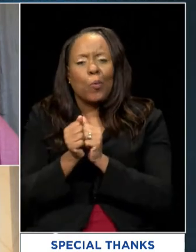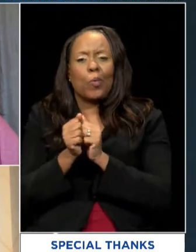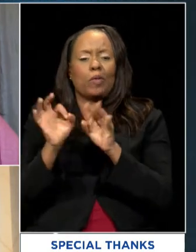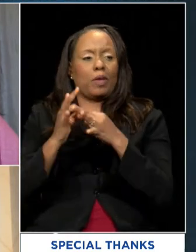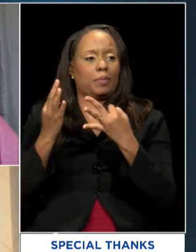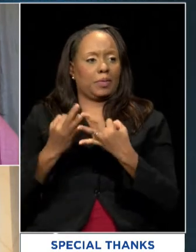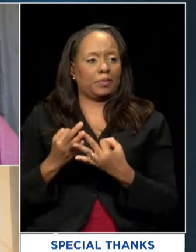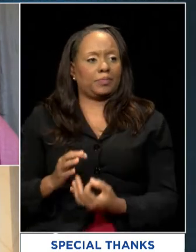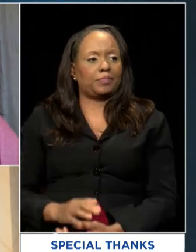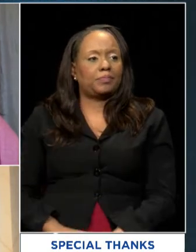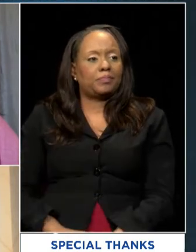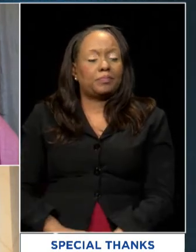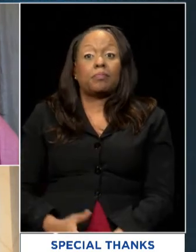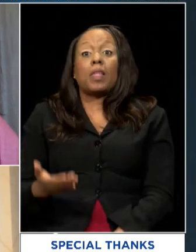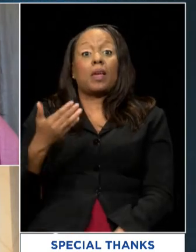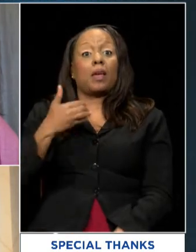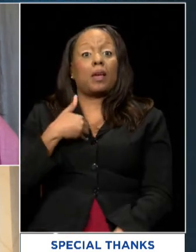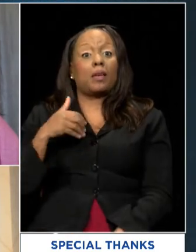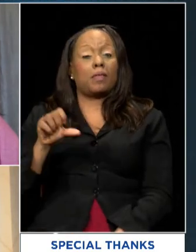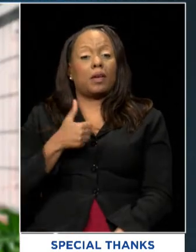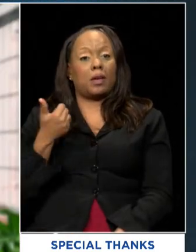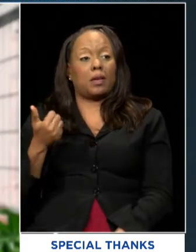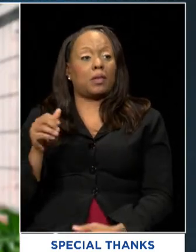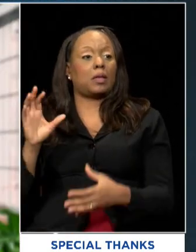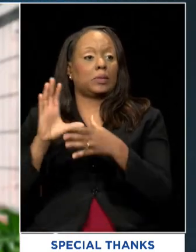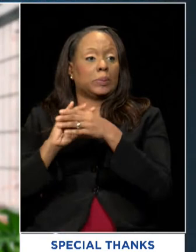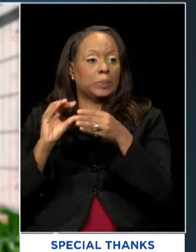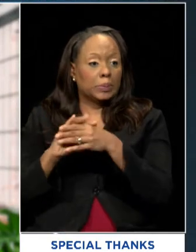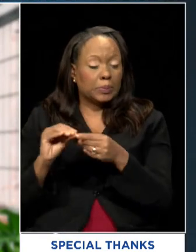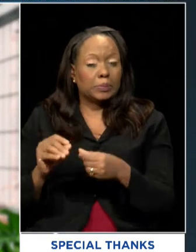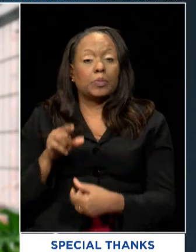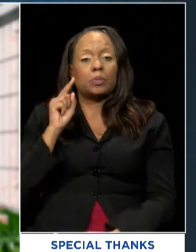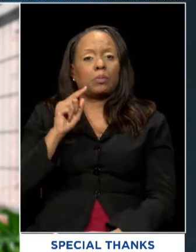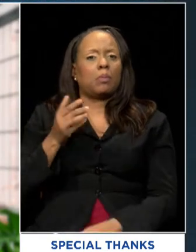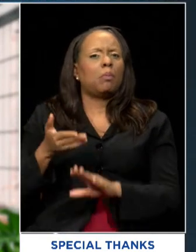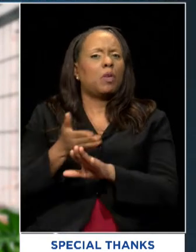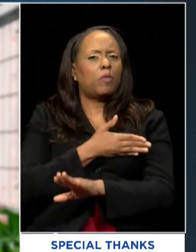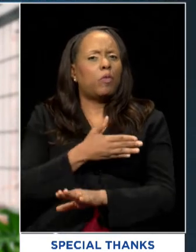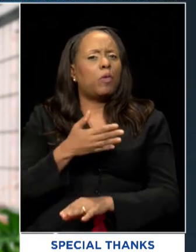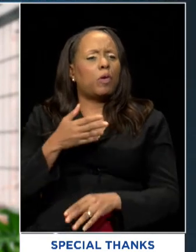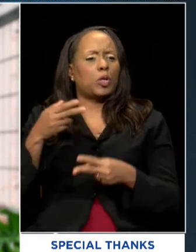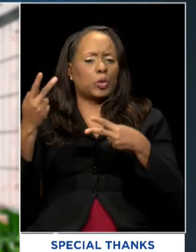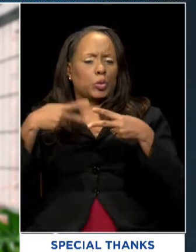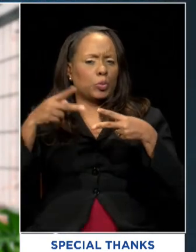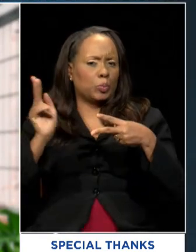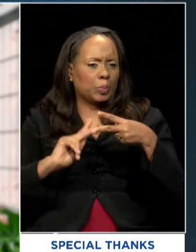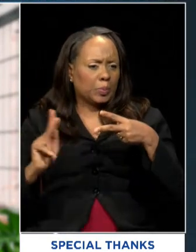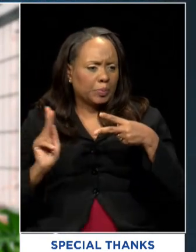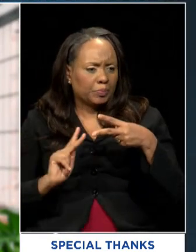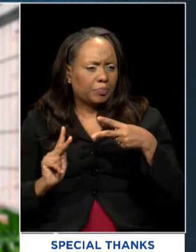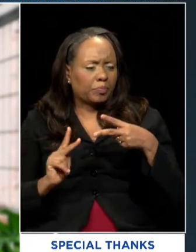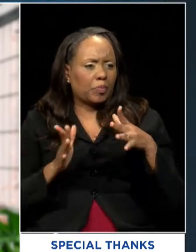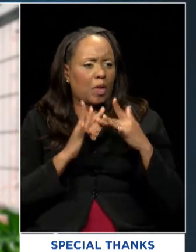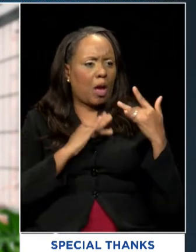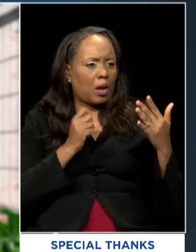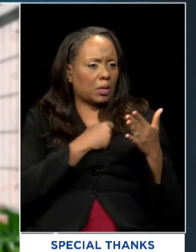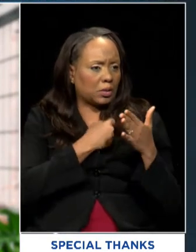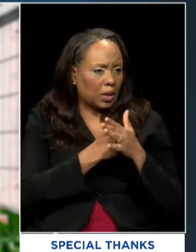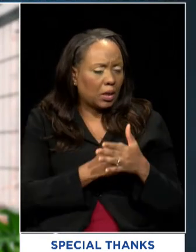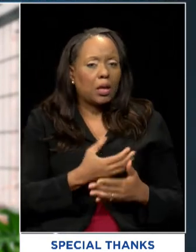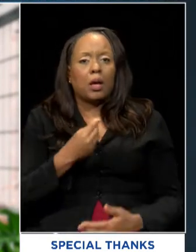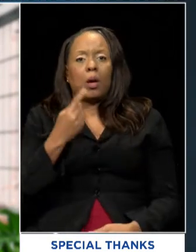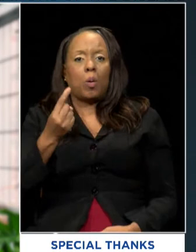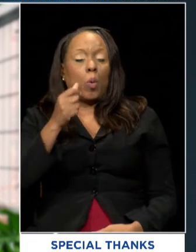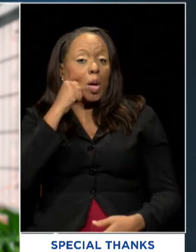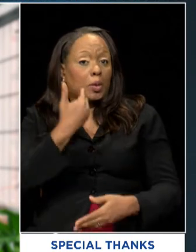we have another clip that I promised to share with you. You heard from some patients who have been affected by heart attack, and one daughter who